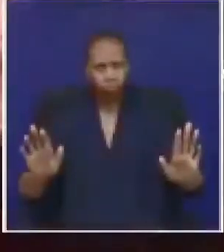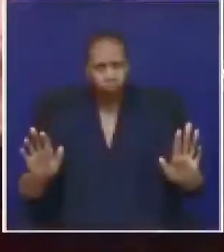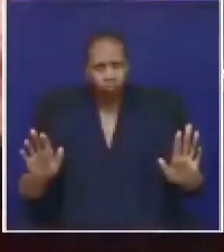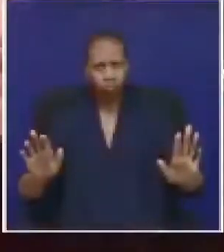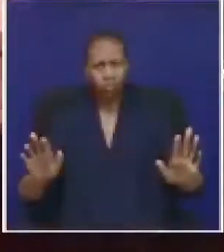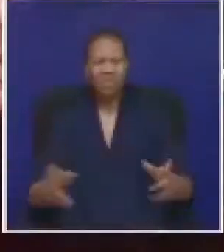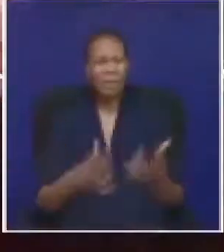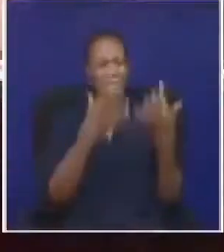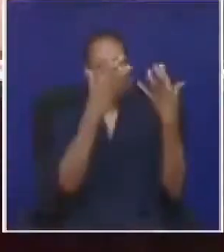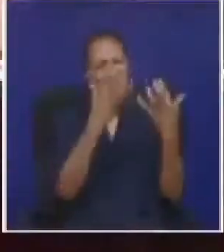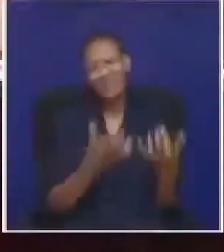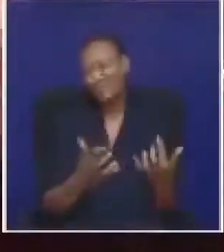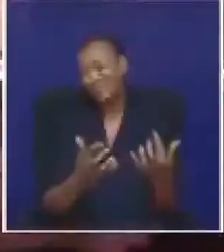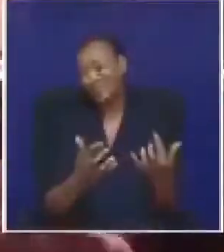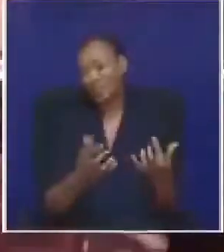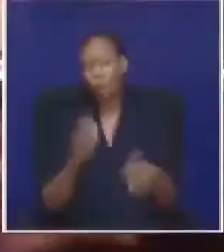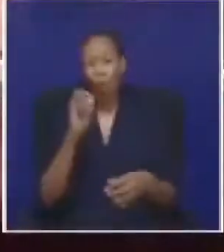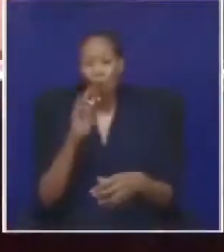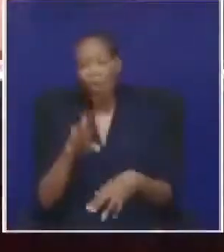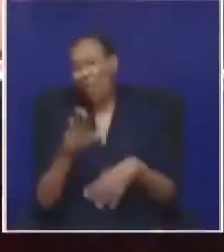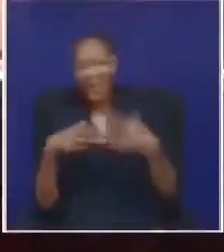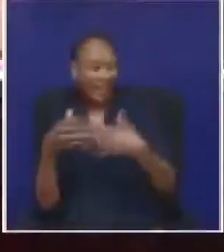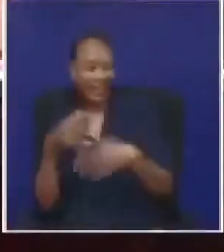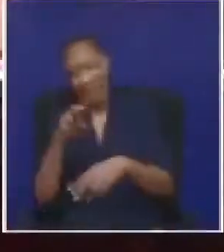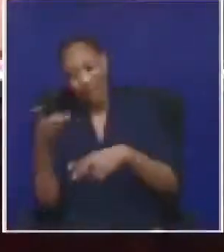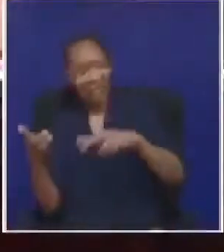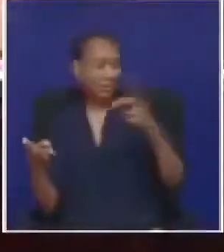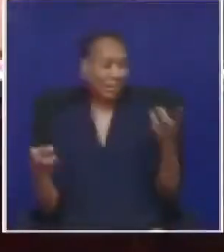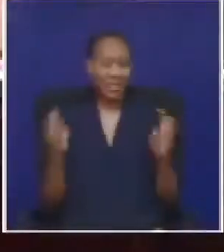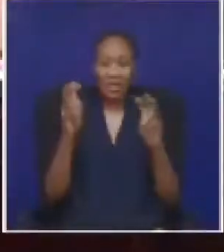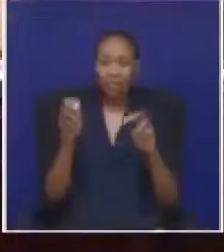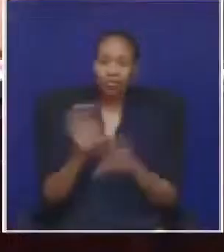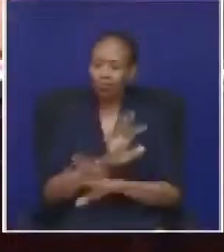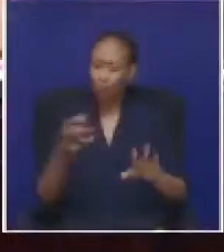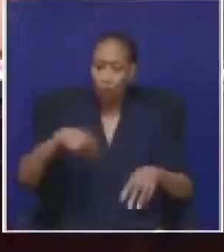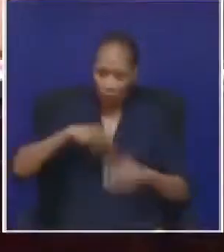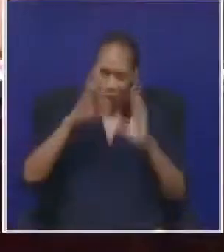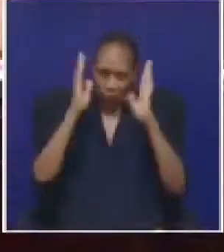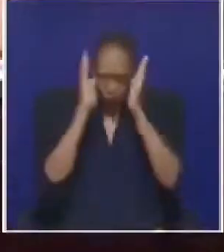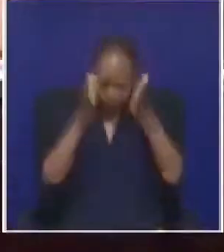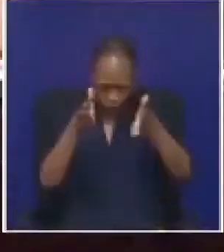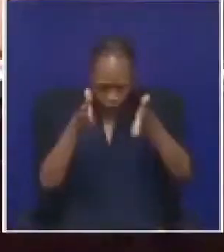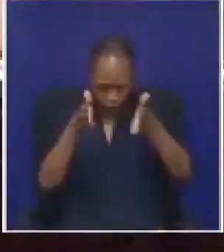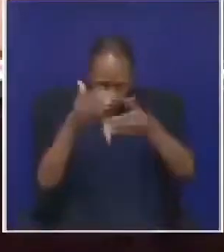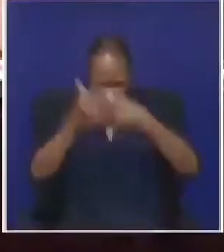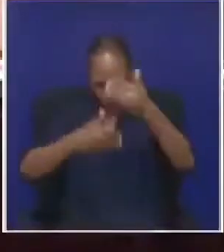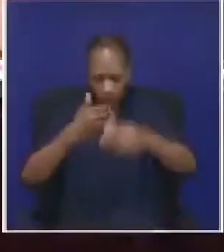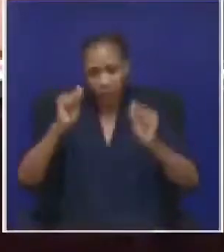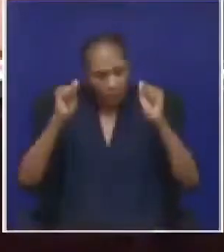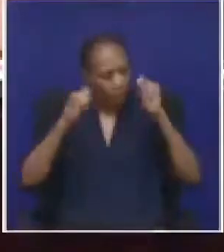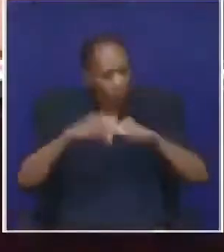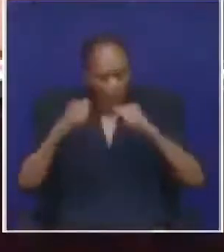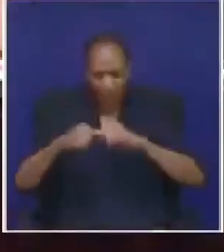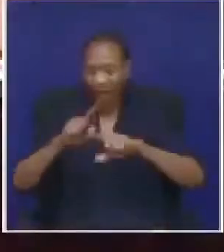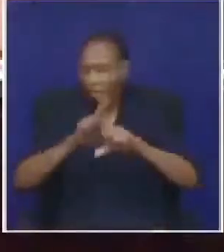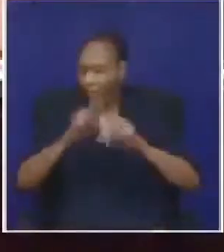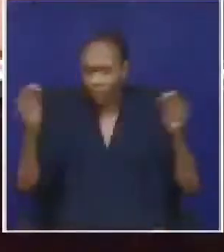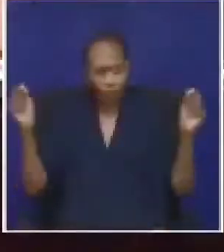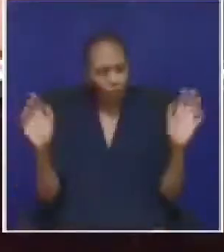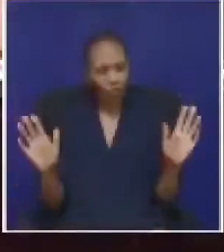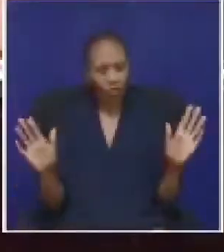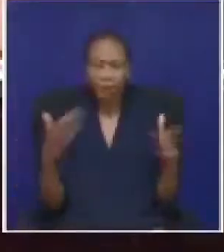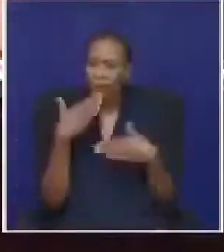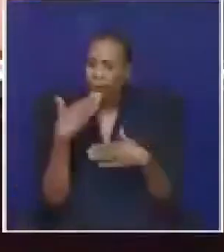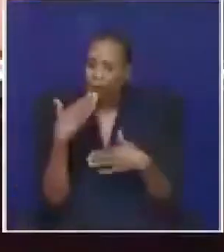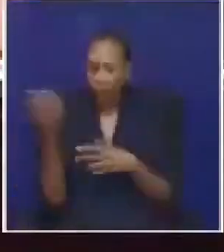about the budget or anything. We are going forward. We have agreed. Thank you very